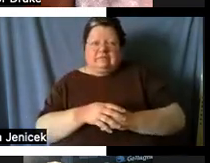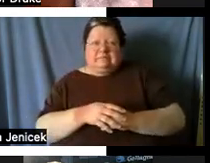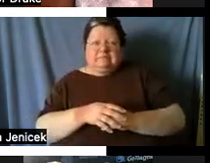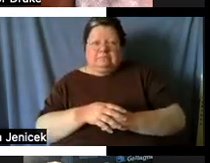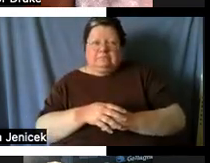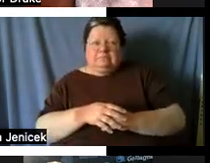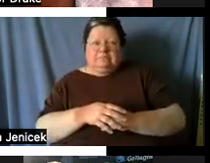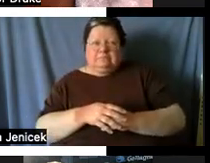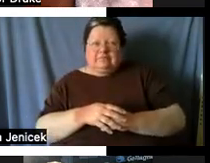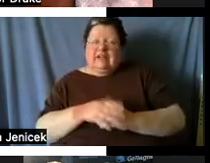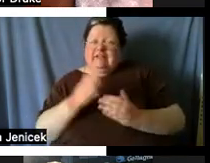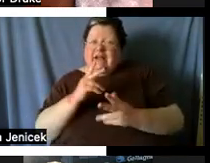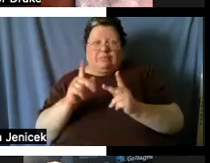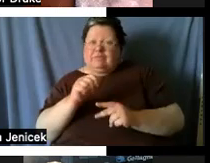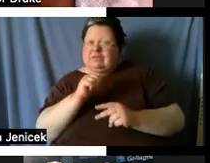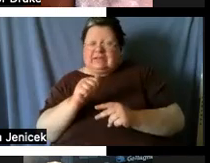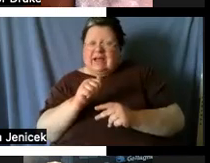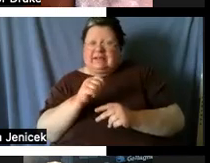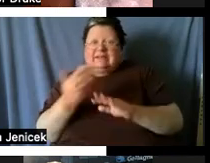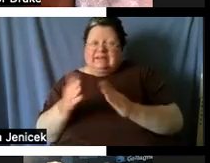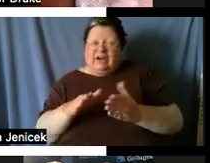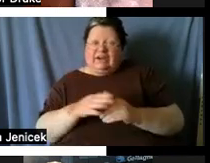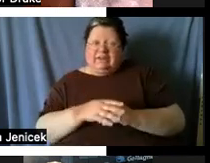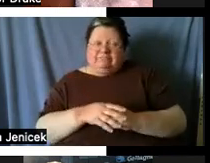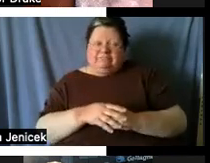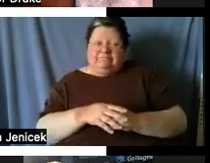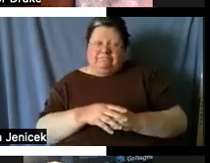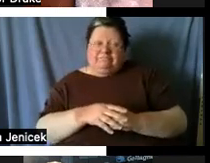Lots of people didn't and died.